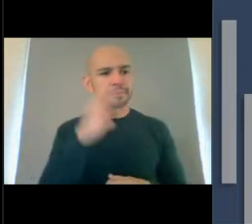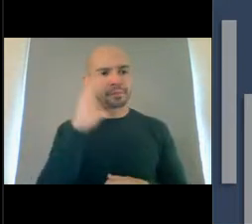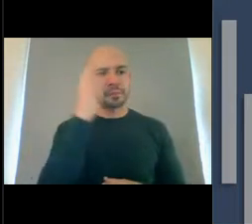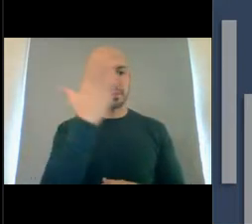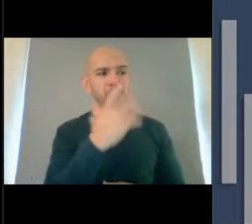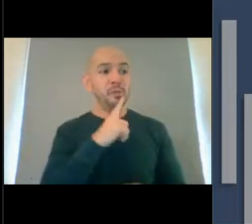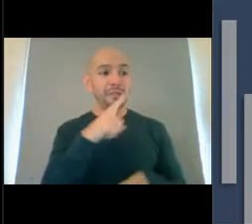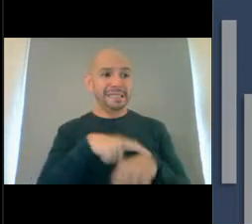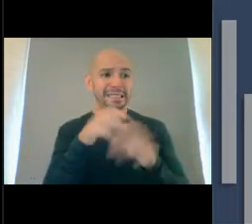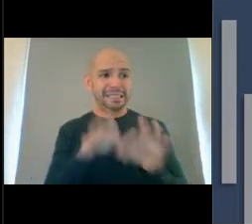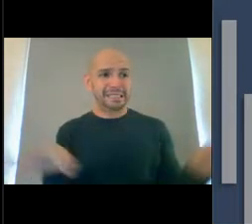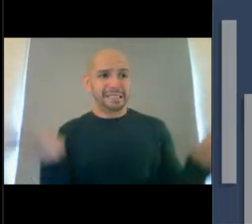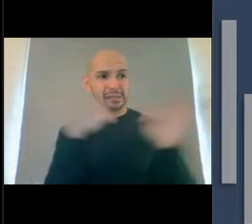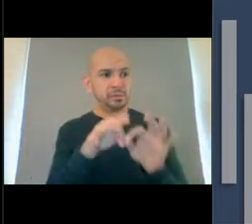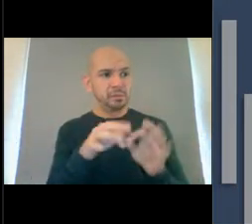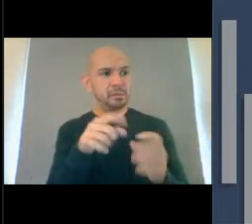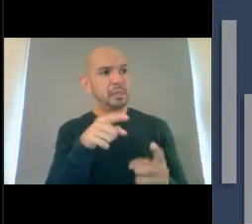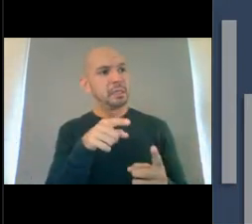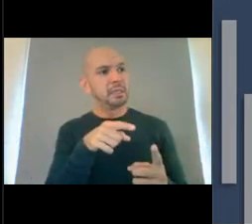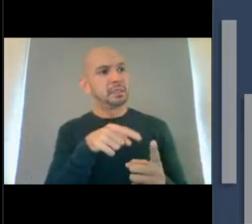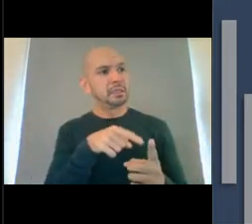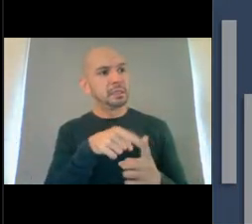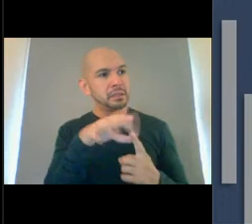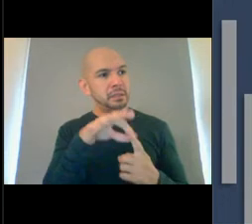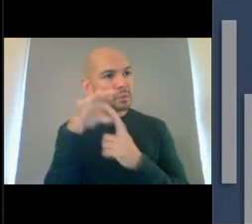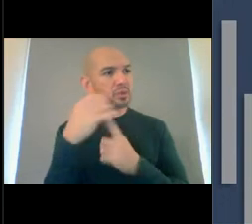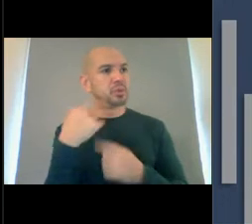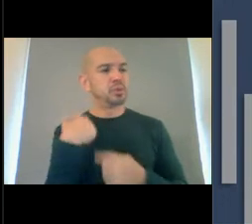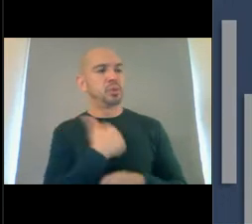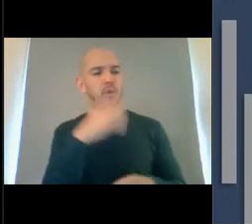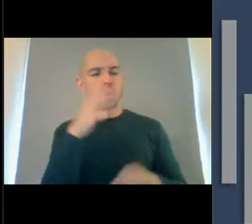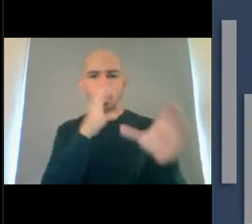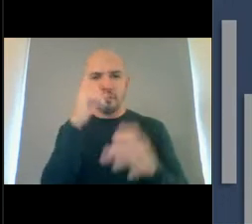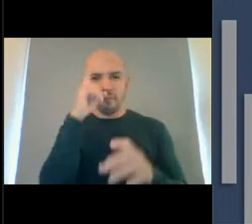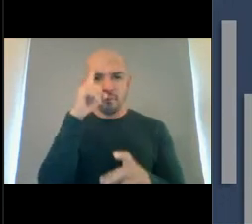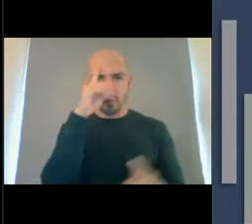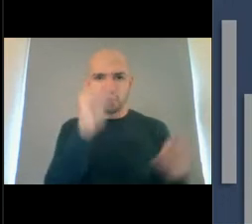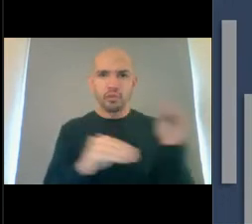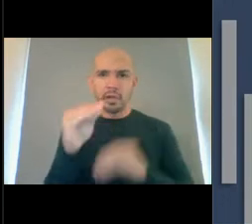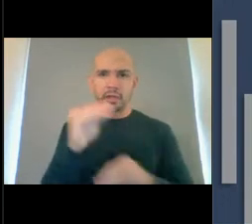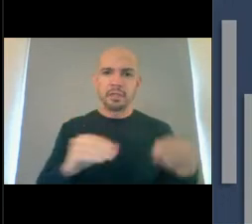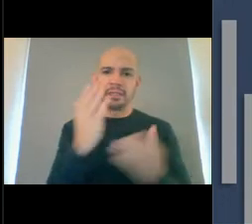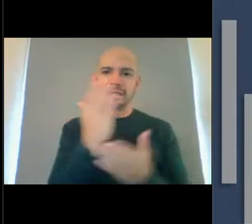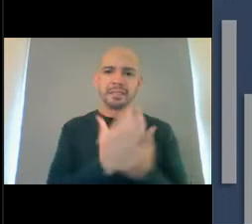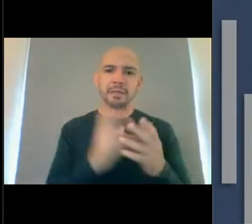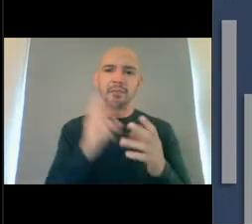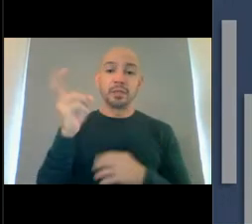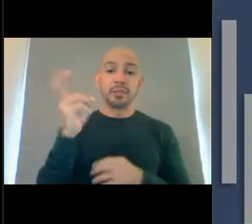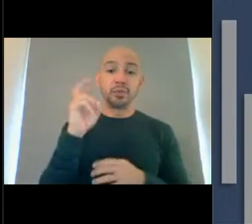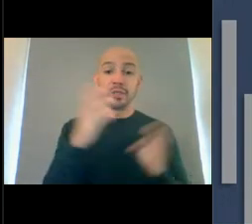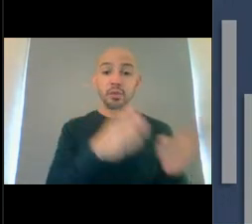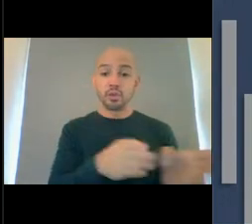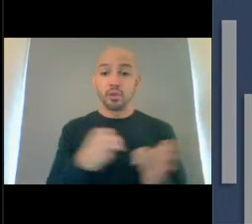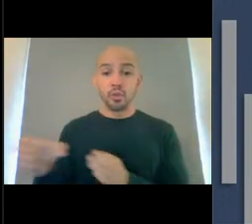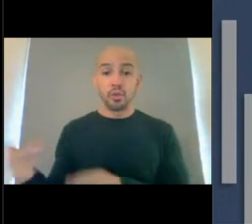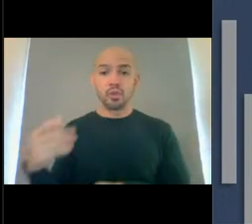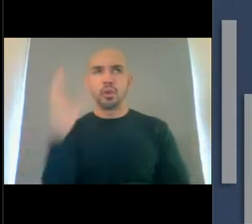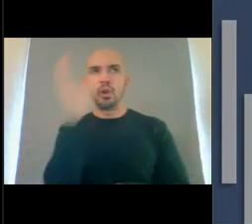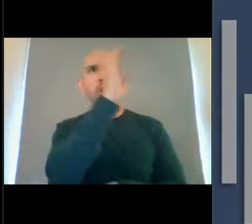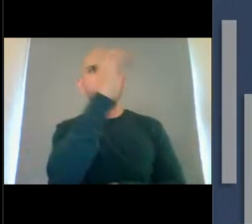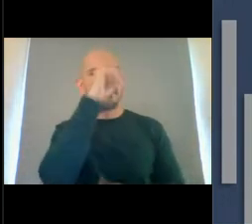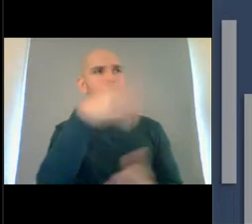especially as we're looking at strategies for some of the transportation corridors and going after funding